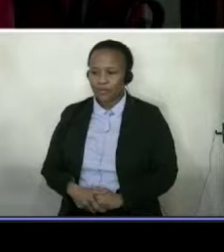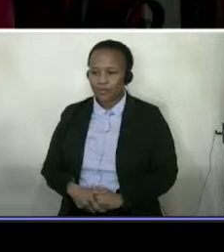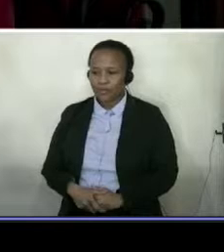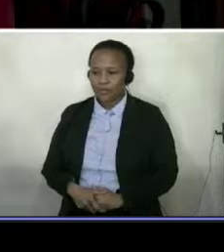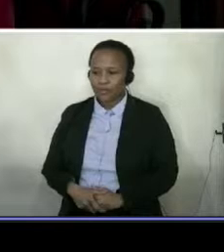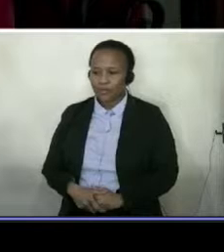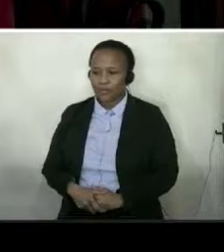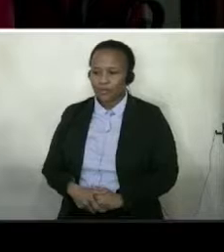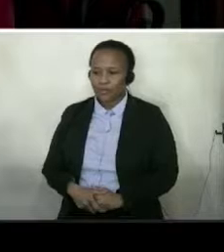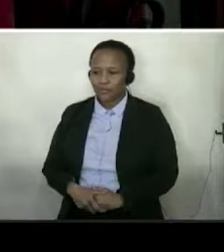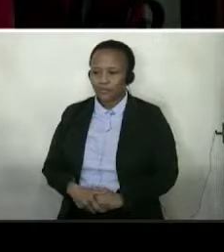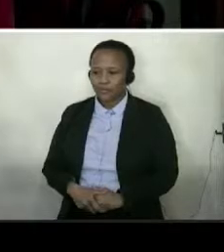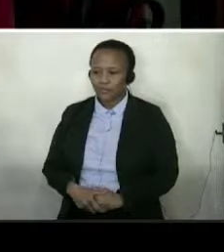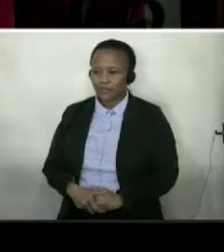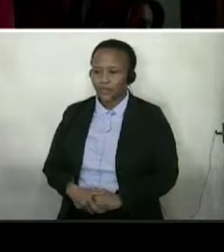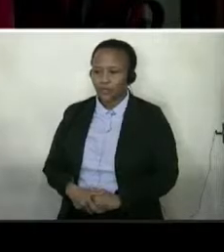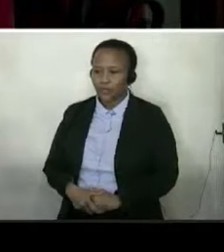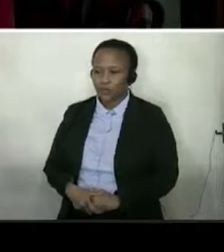For 5 minutes.